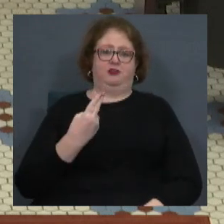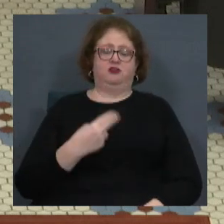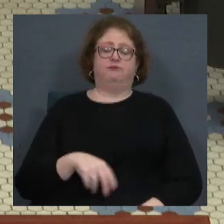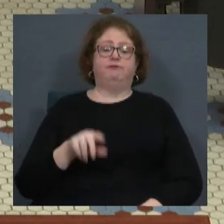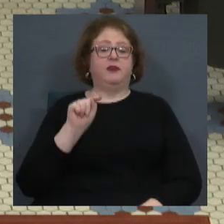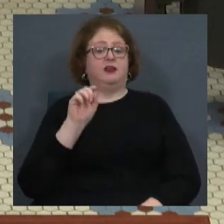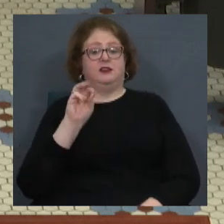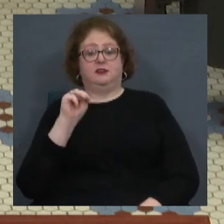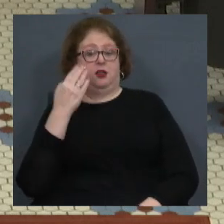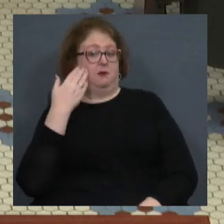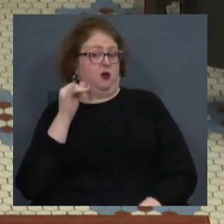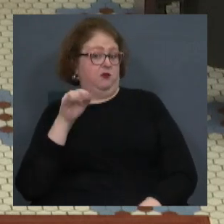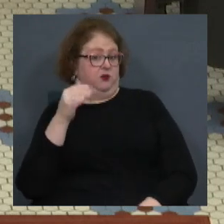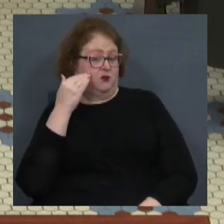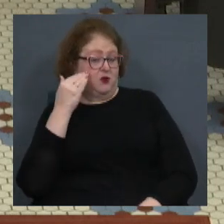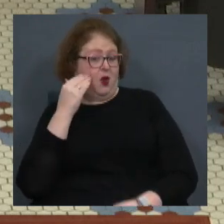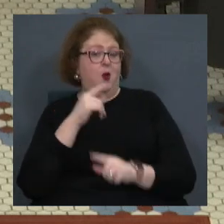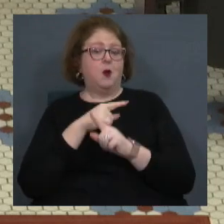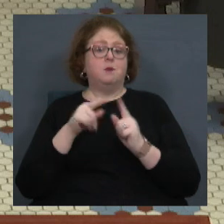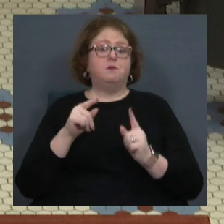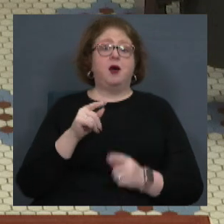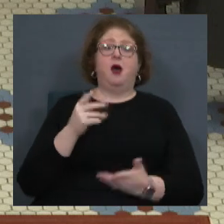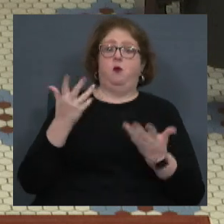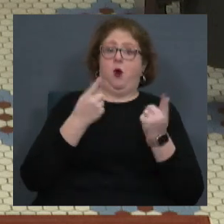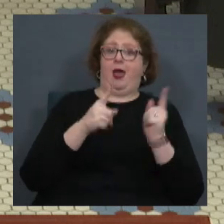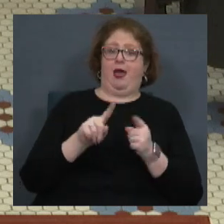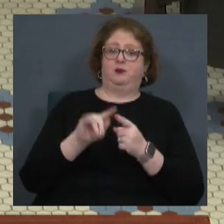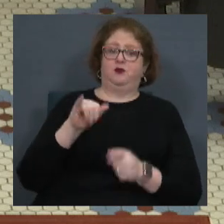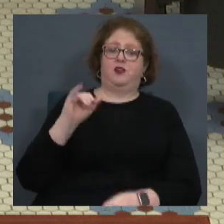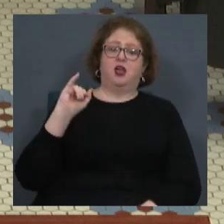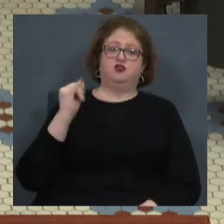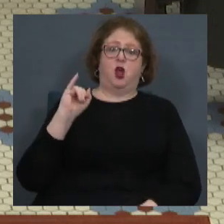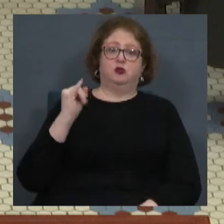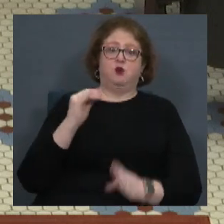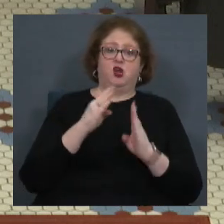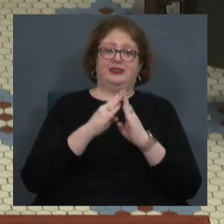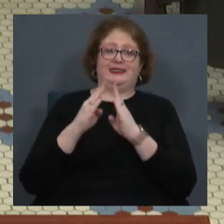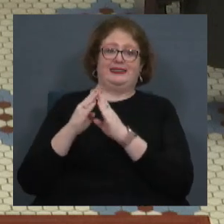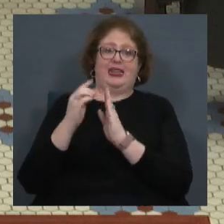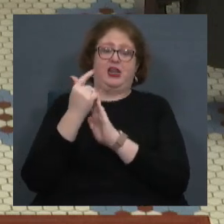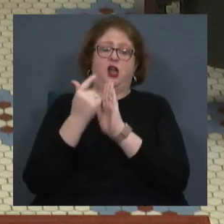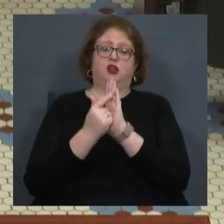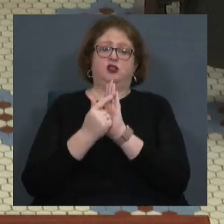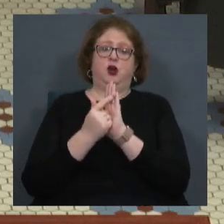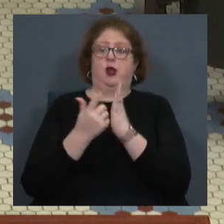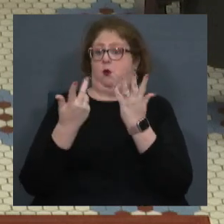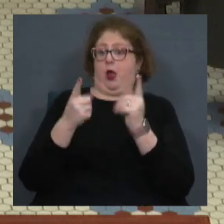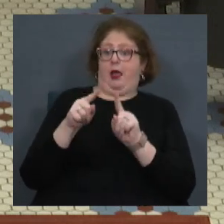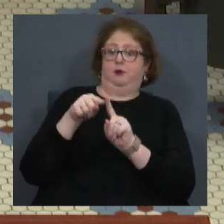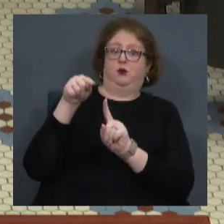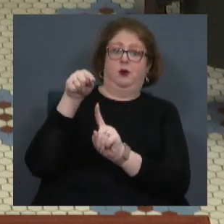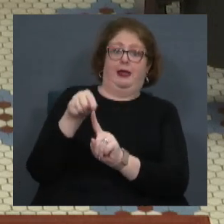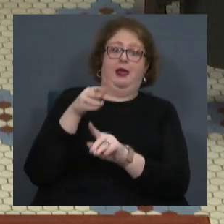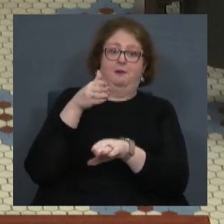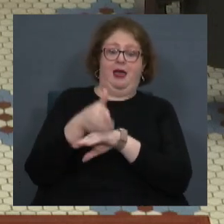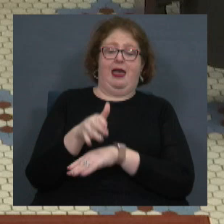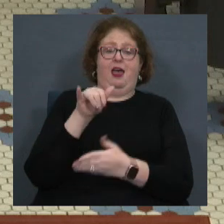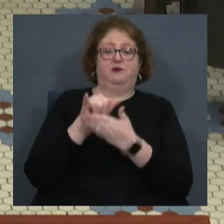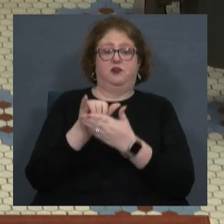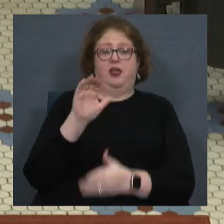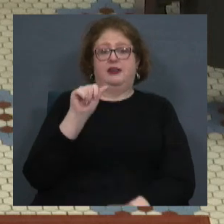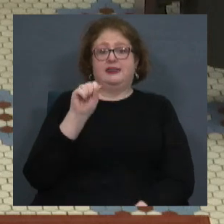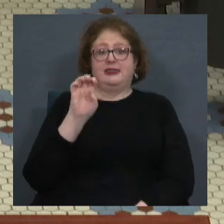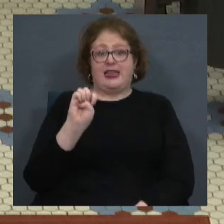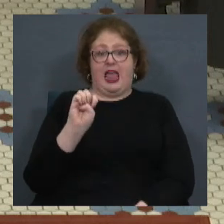the Jonesboro City Attorney that was advising the city on this matter after the case was decided in favor